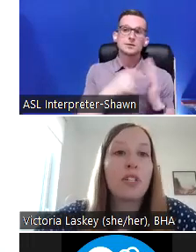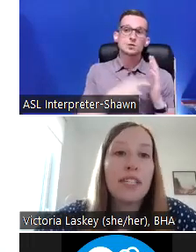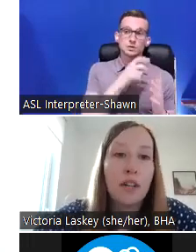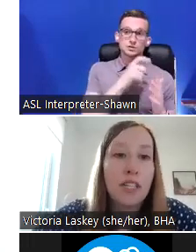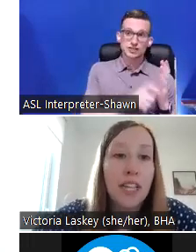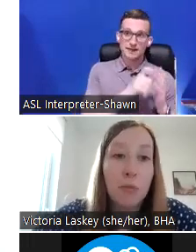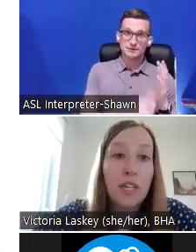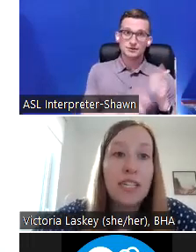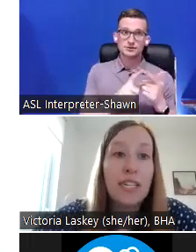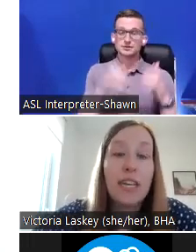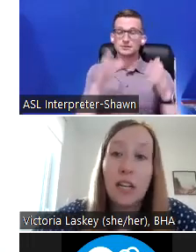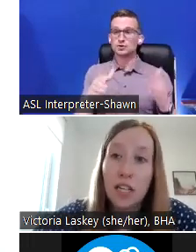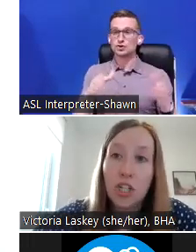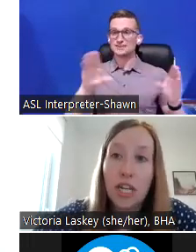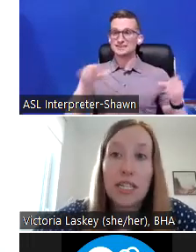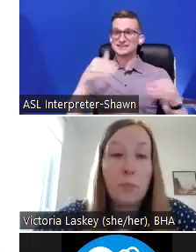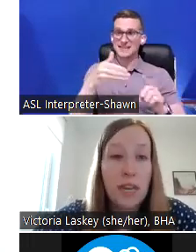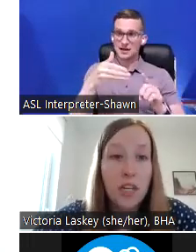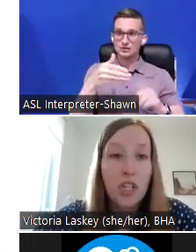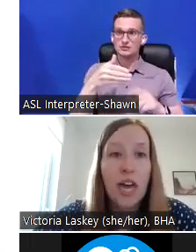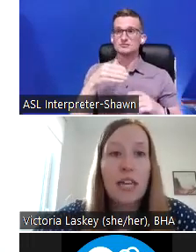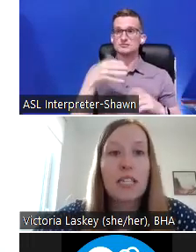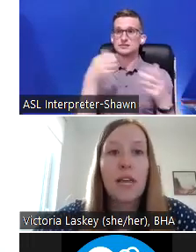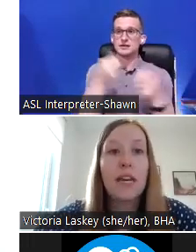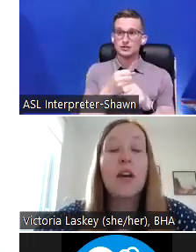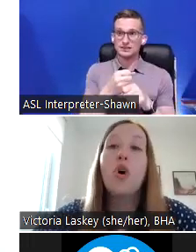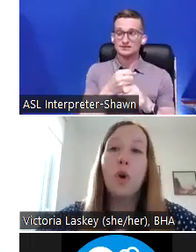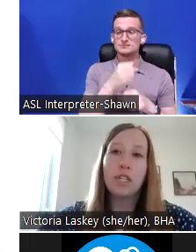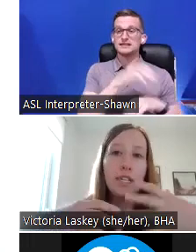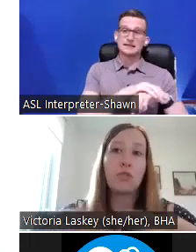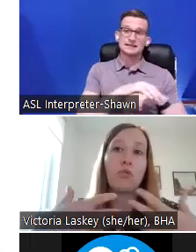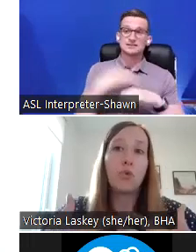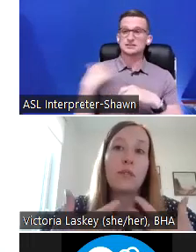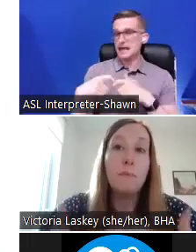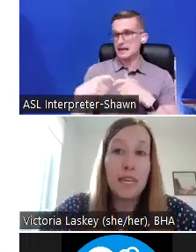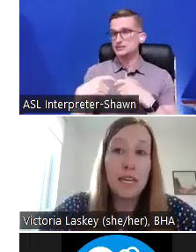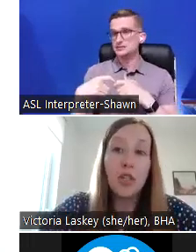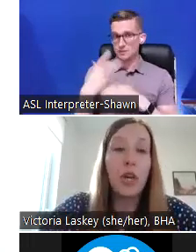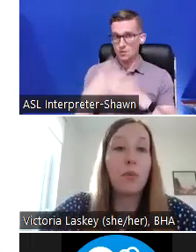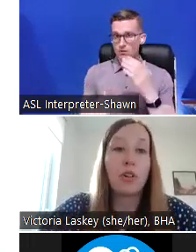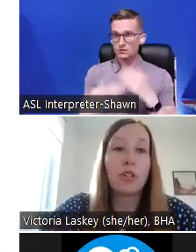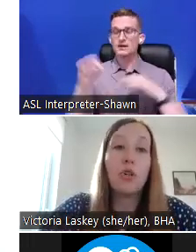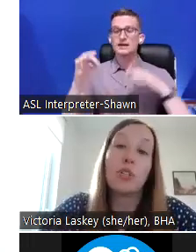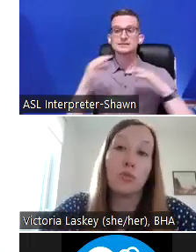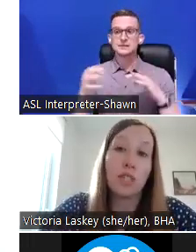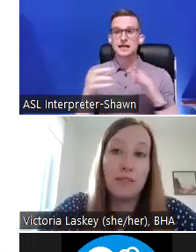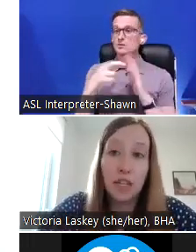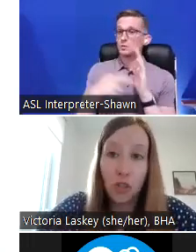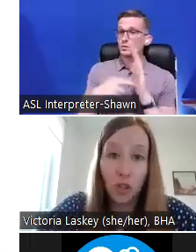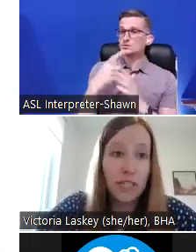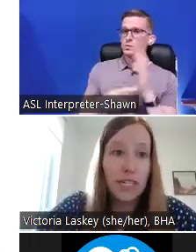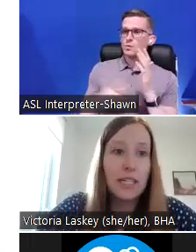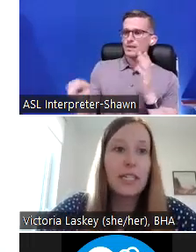have person-centered summaries in English and Spanish that explain what do these rules mean to a person who is